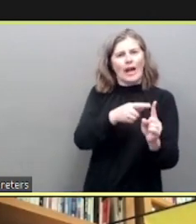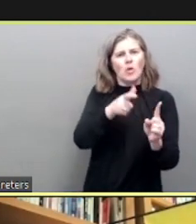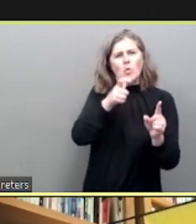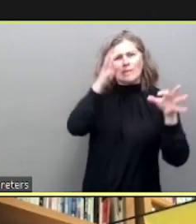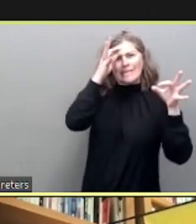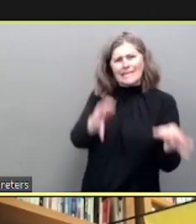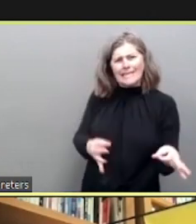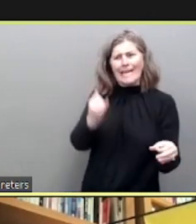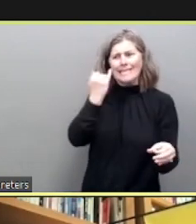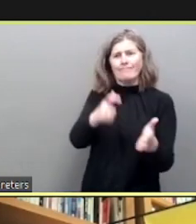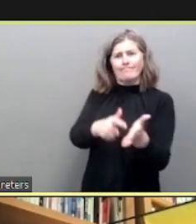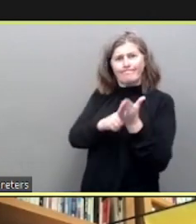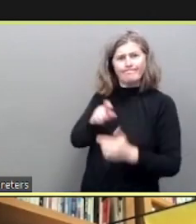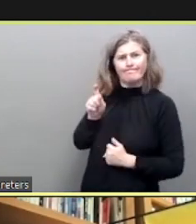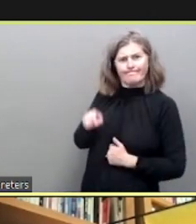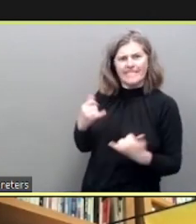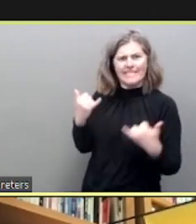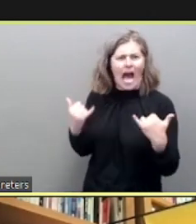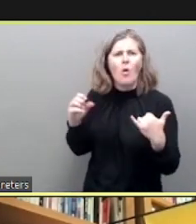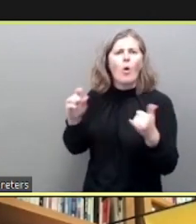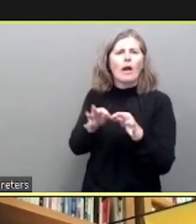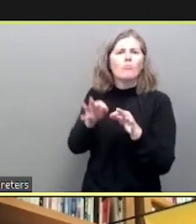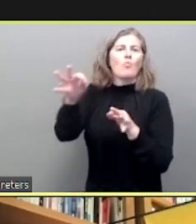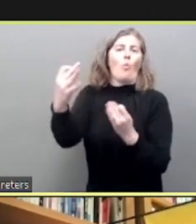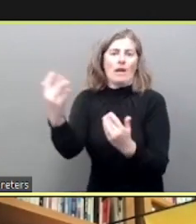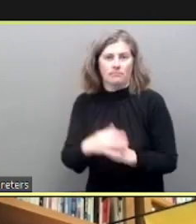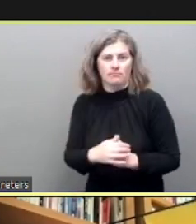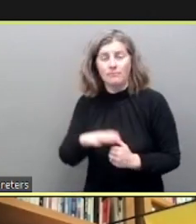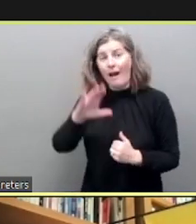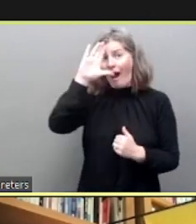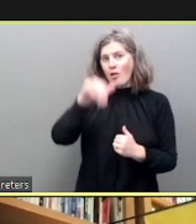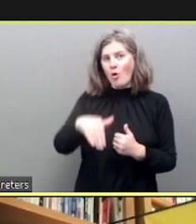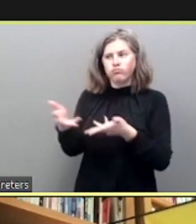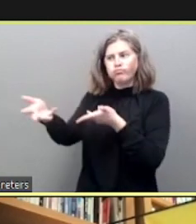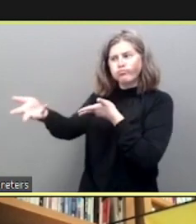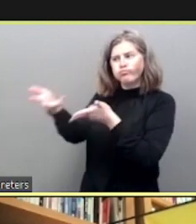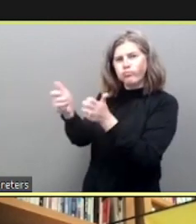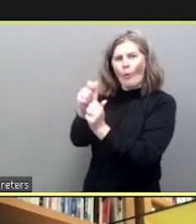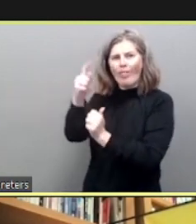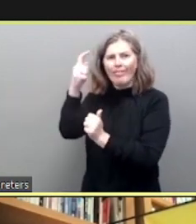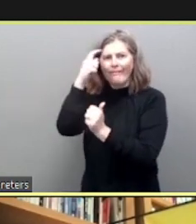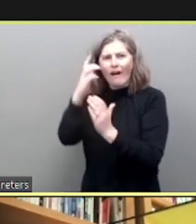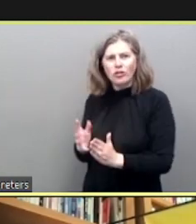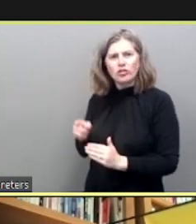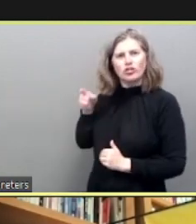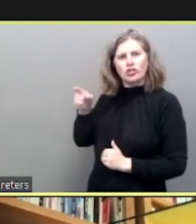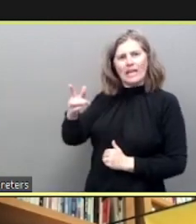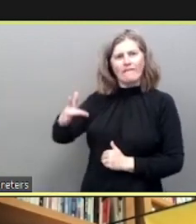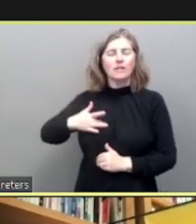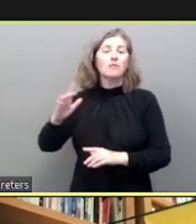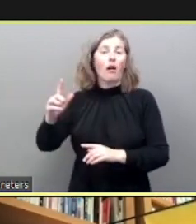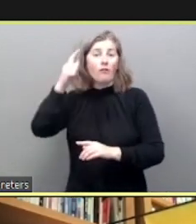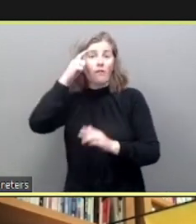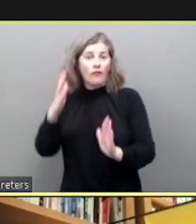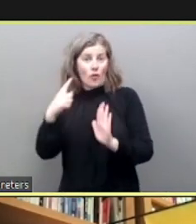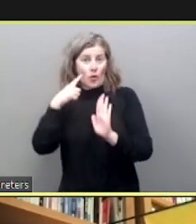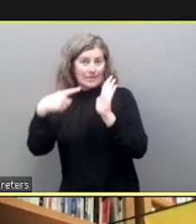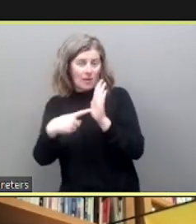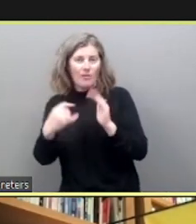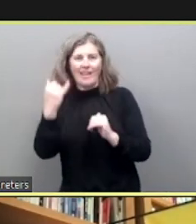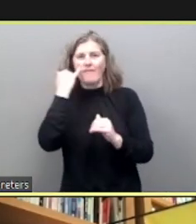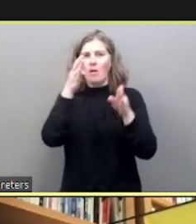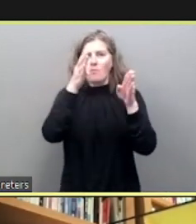something is medically necessary. And I know in conversations with the governor that she feels that, like, for example, if someone has